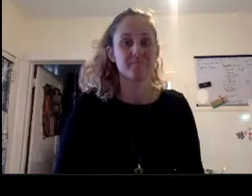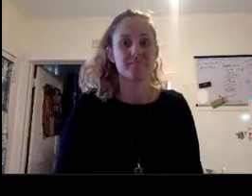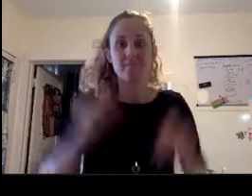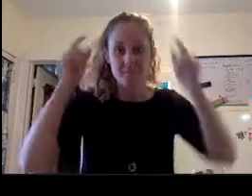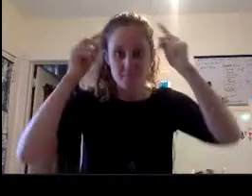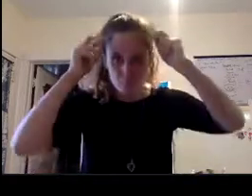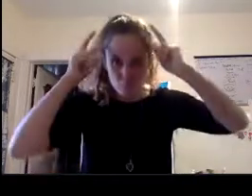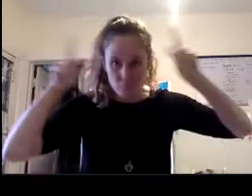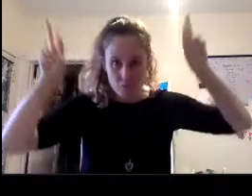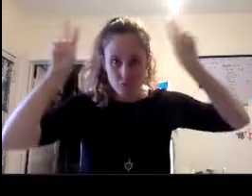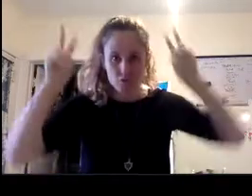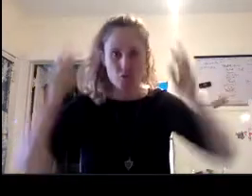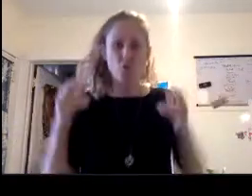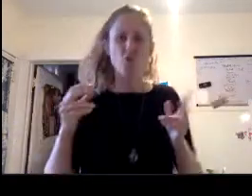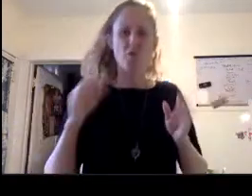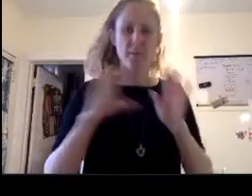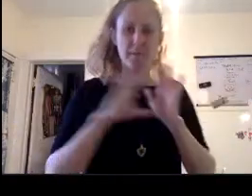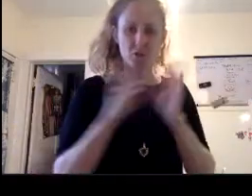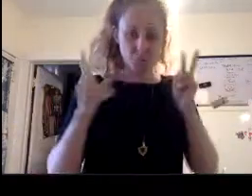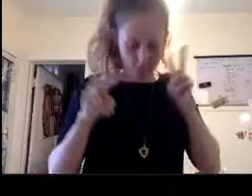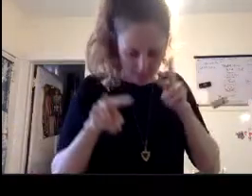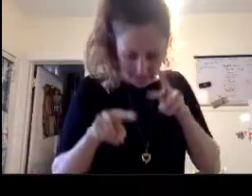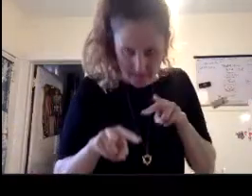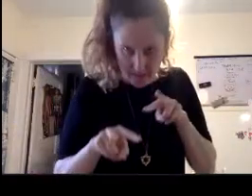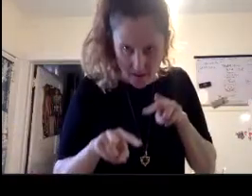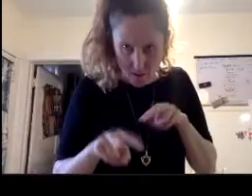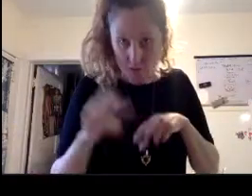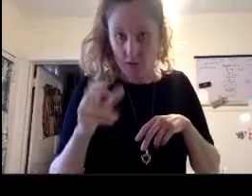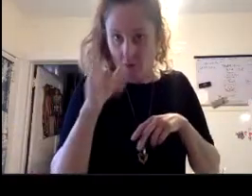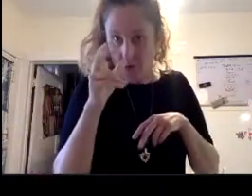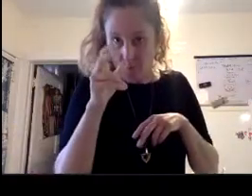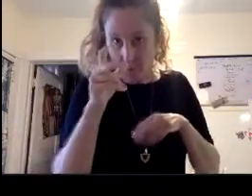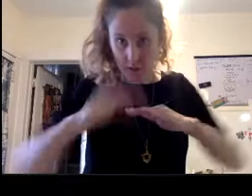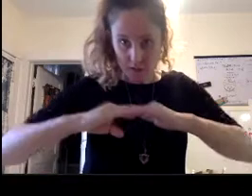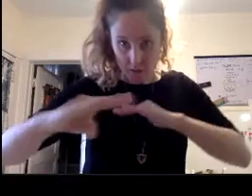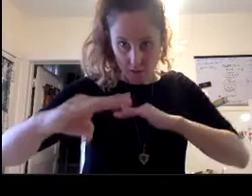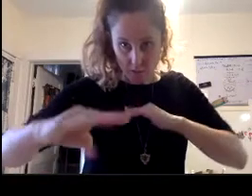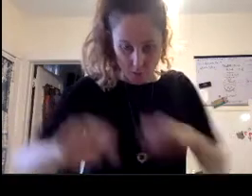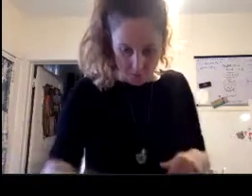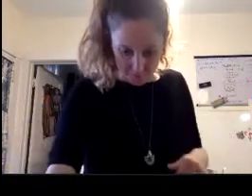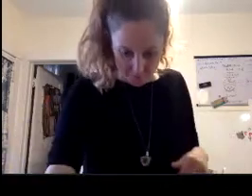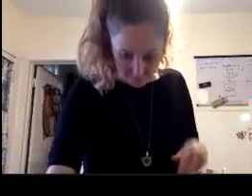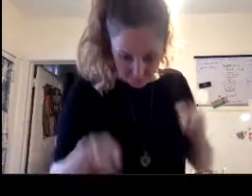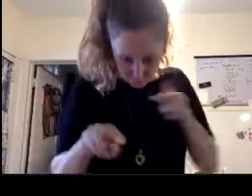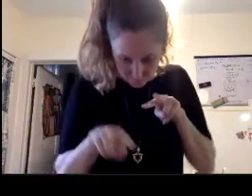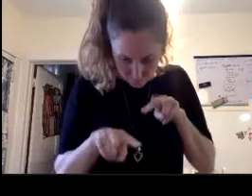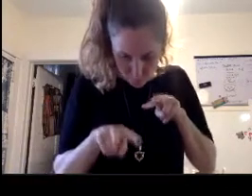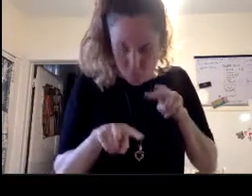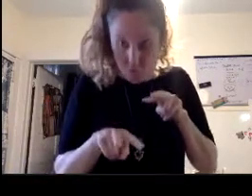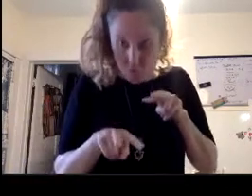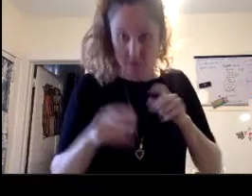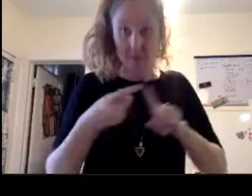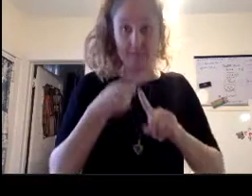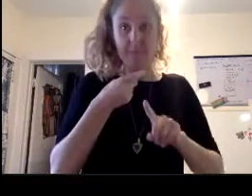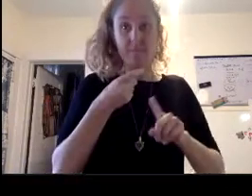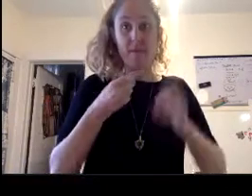on this little creature and he's like on the floor and I'm just looking at him, taking a picture of him or drawing a picture of him. So this